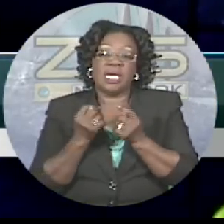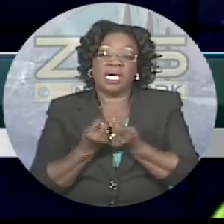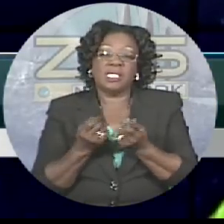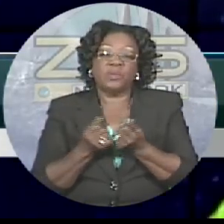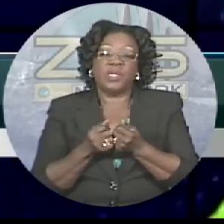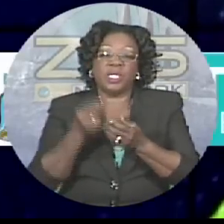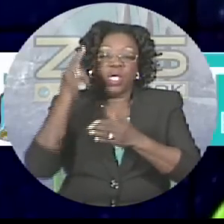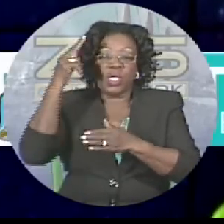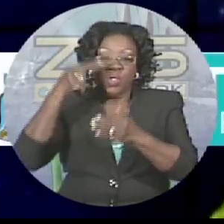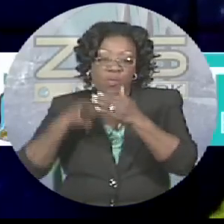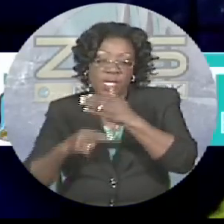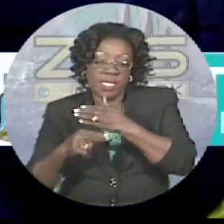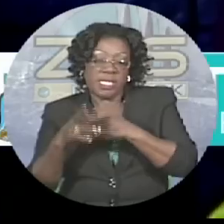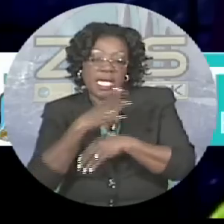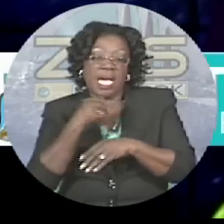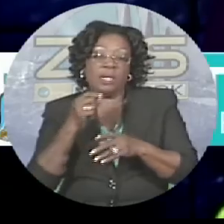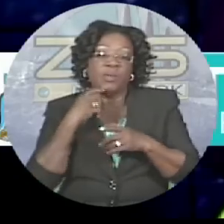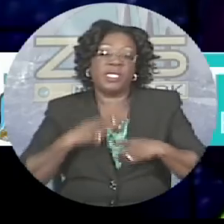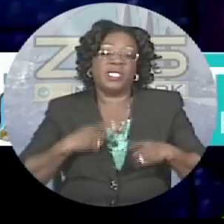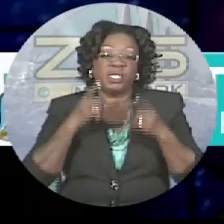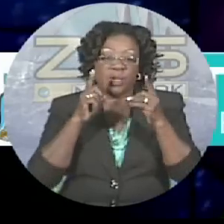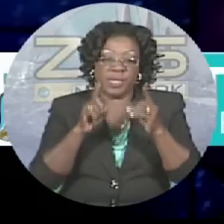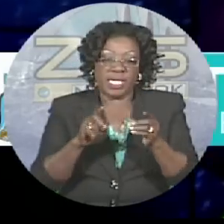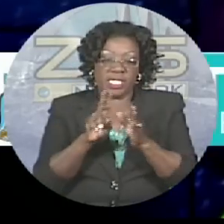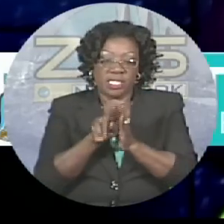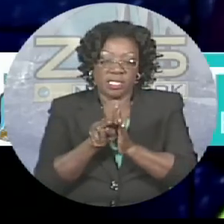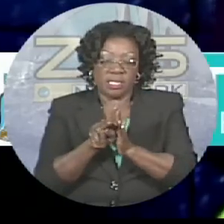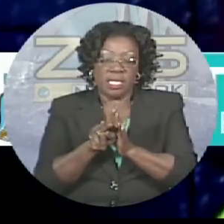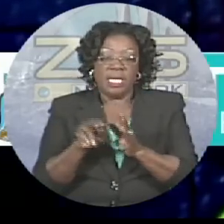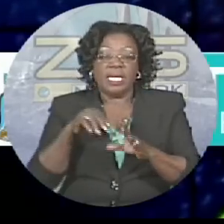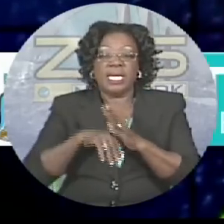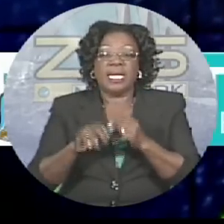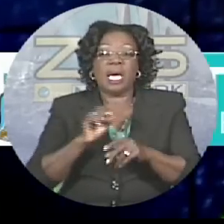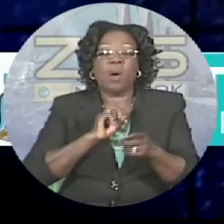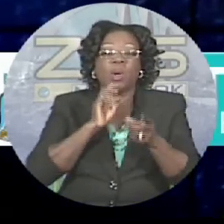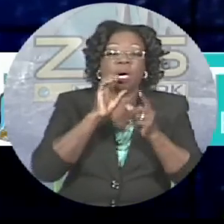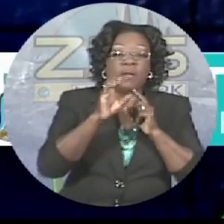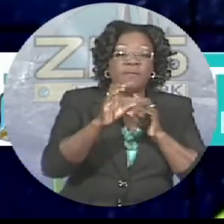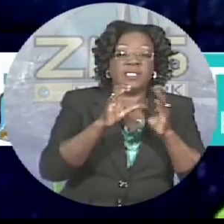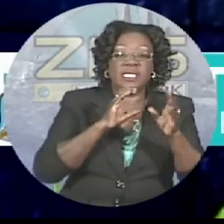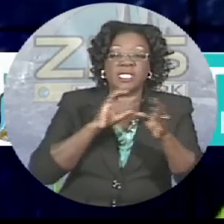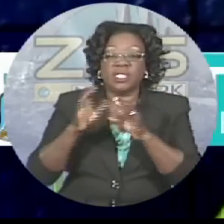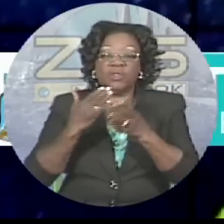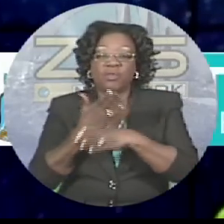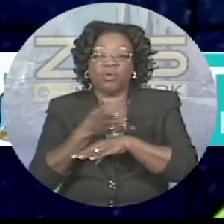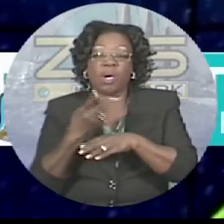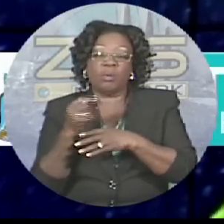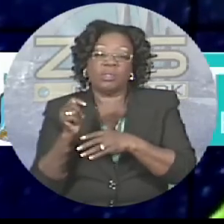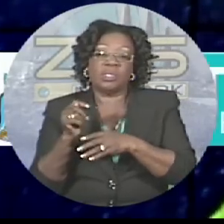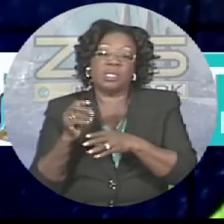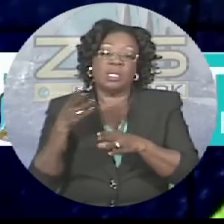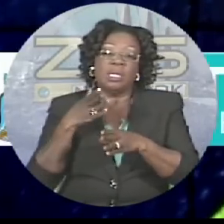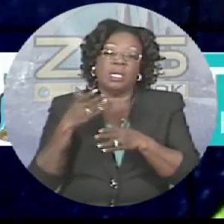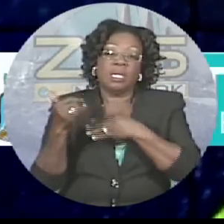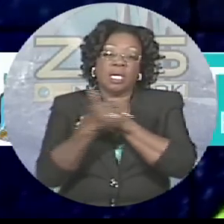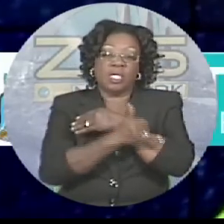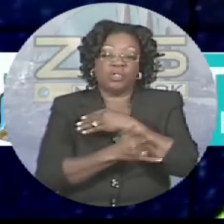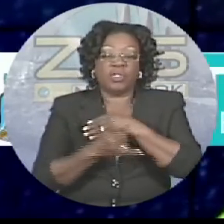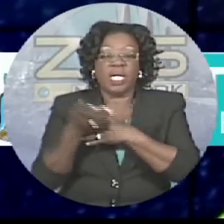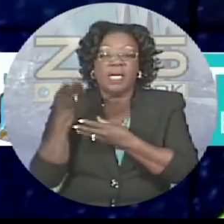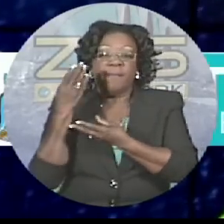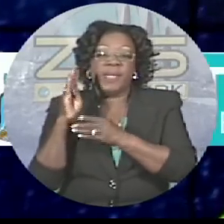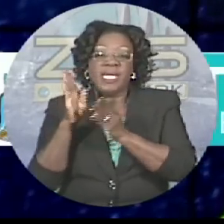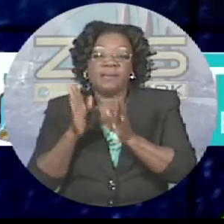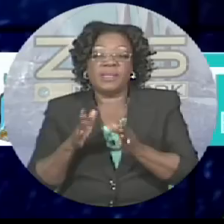humility and with determination. In our conversations throughout the archipelago, Bahamians